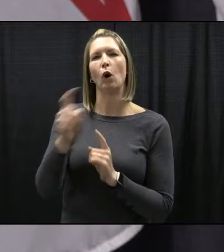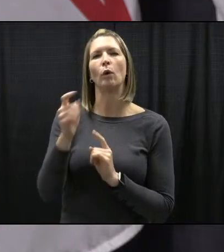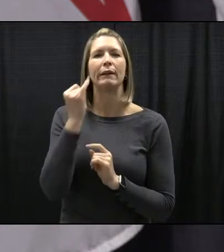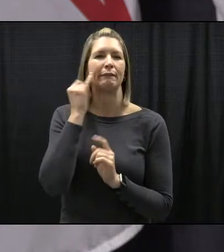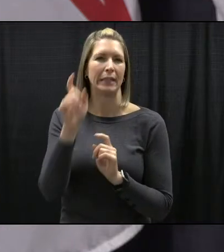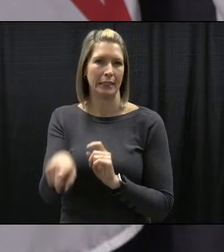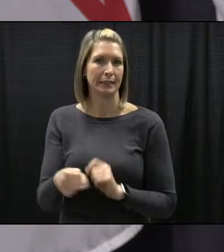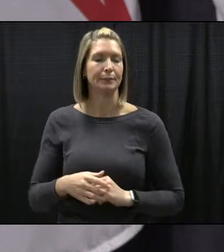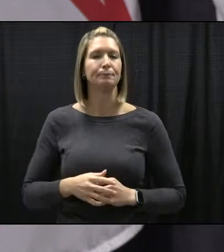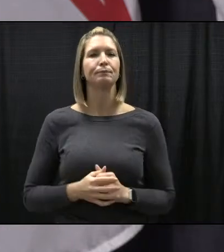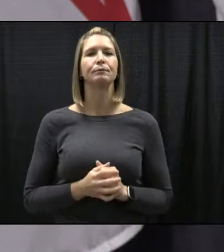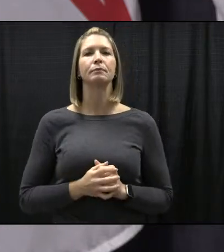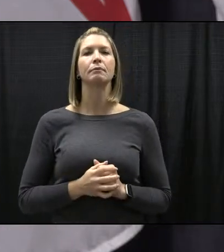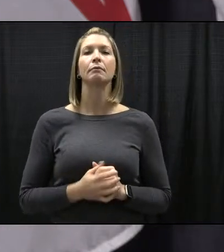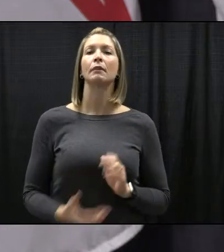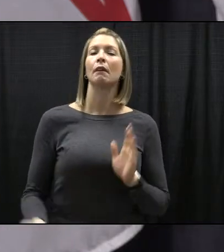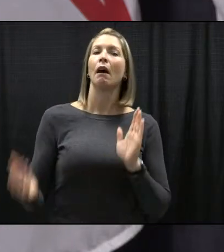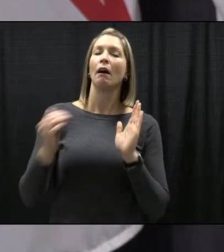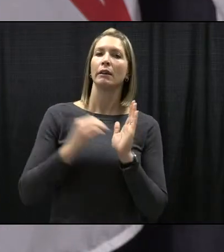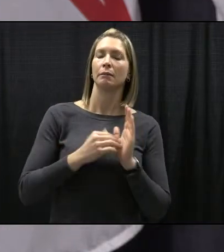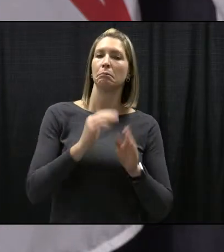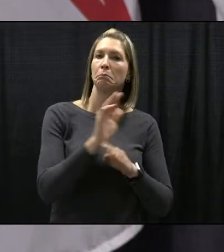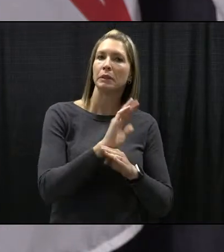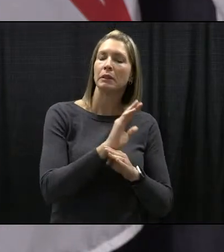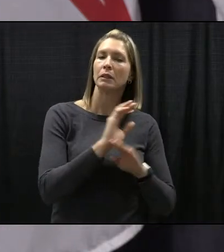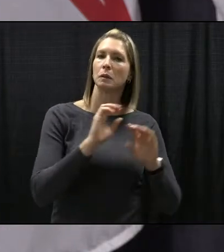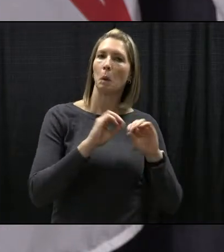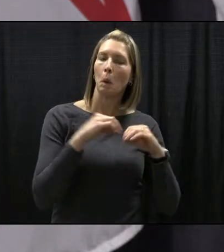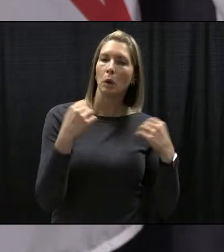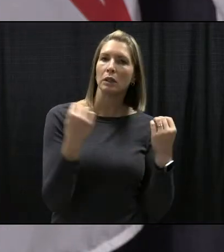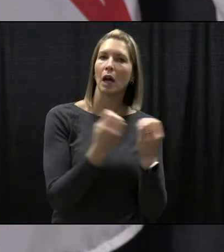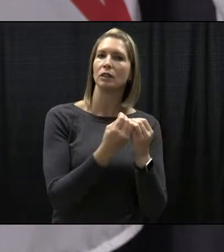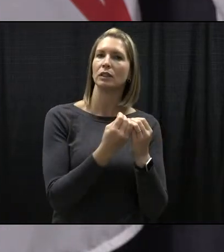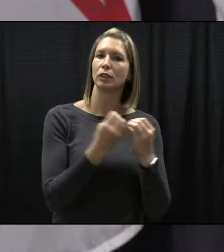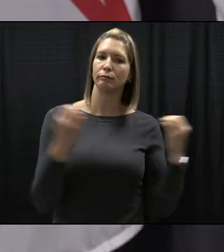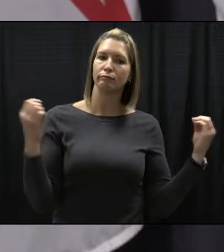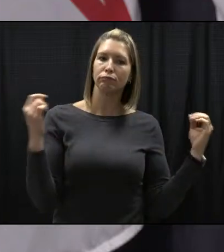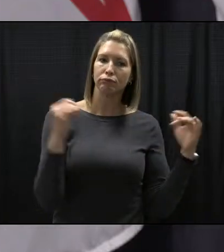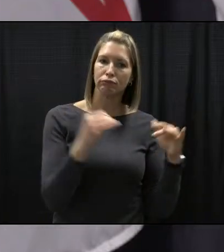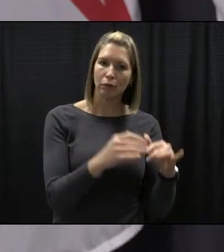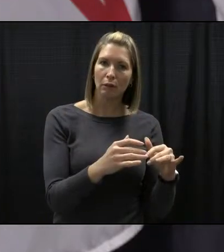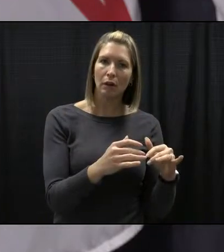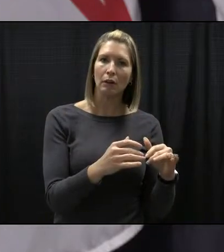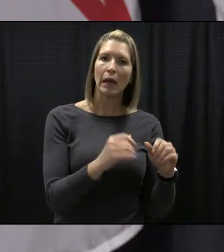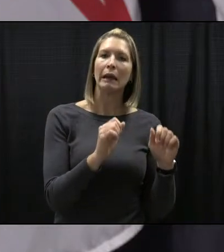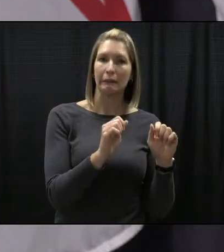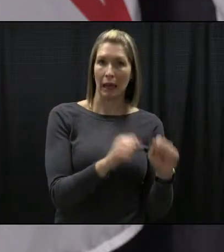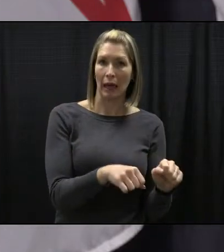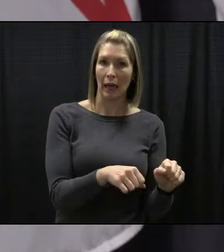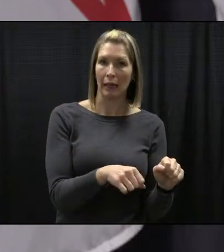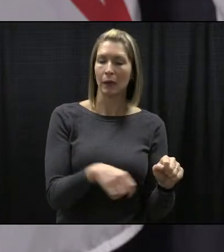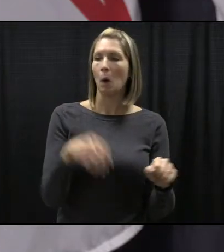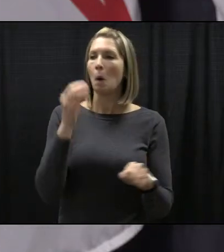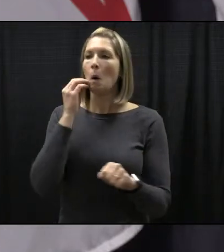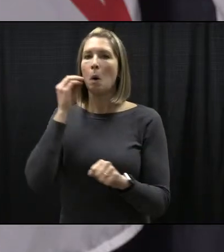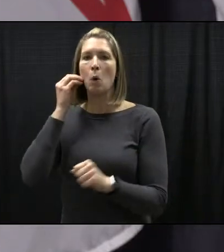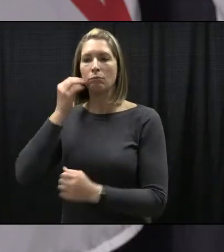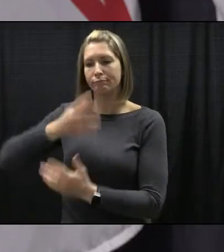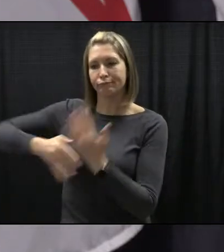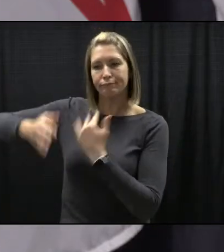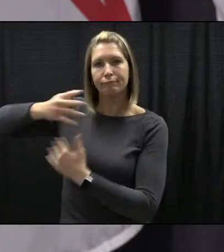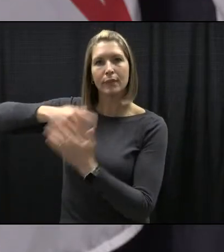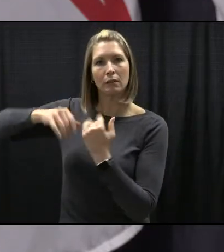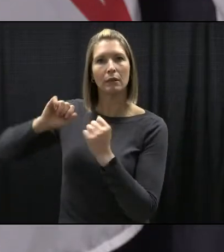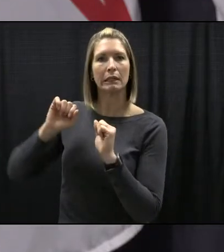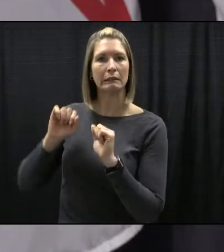or hosted by a recognized business or organization. Gatherings within a home are informal gatherings, and these are limited